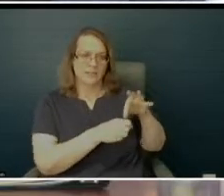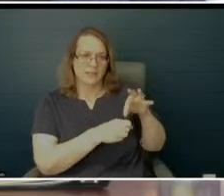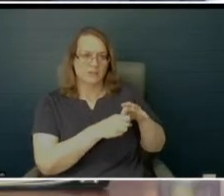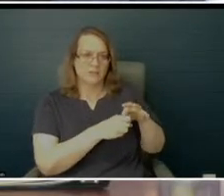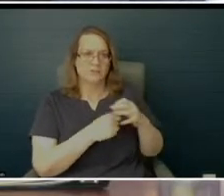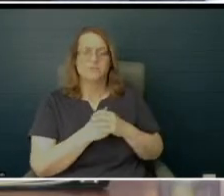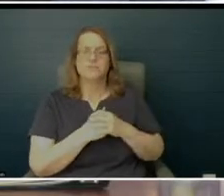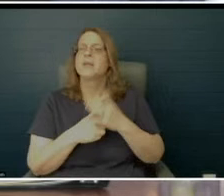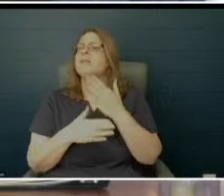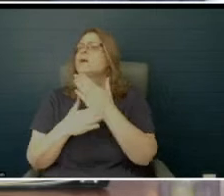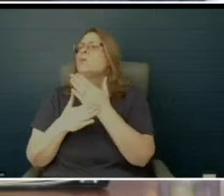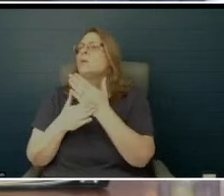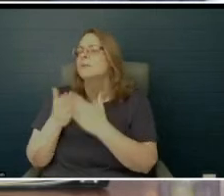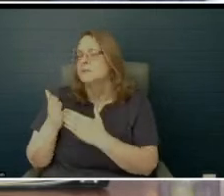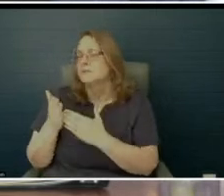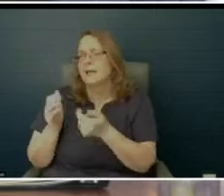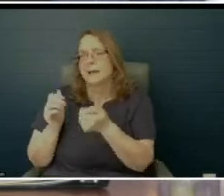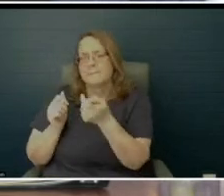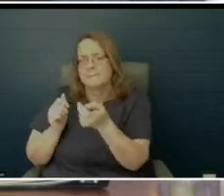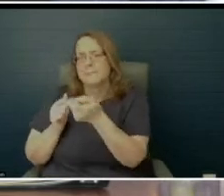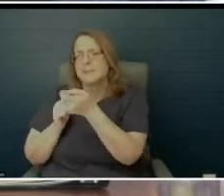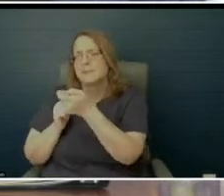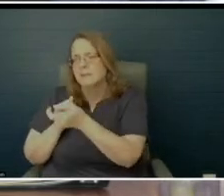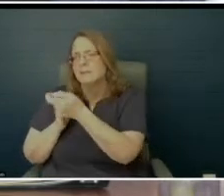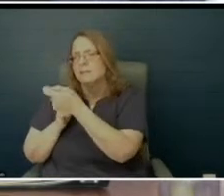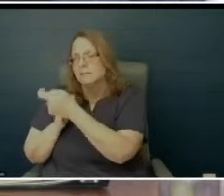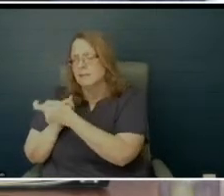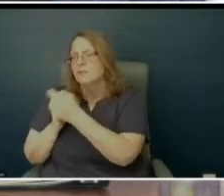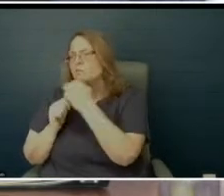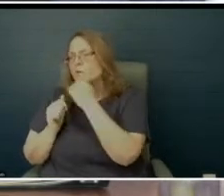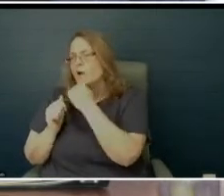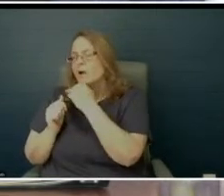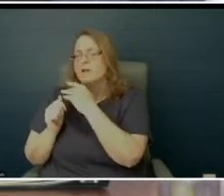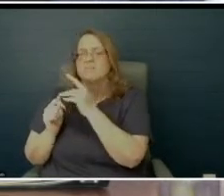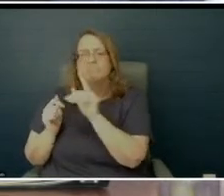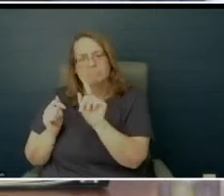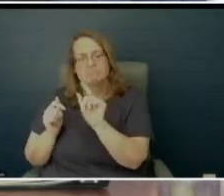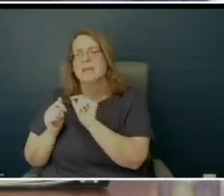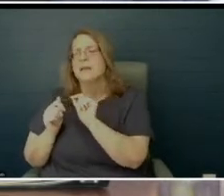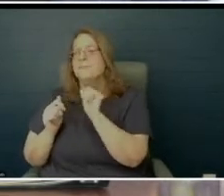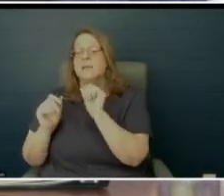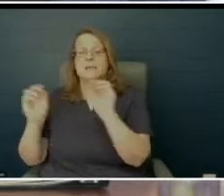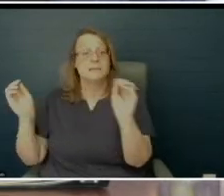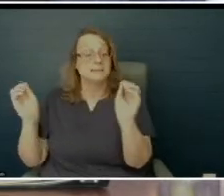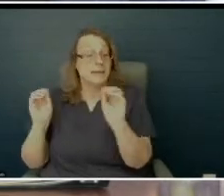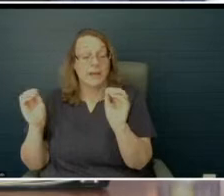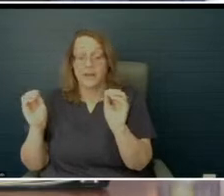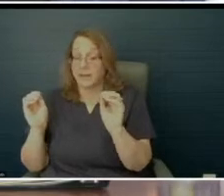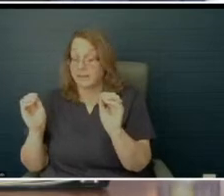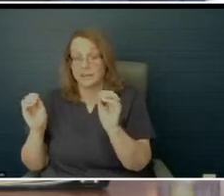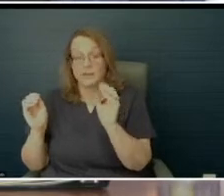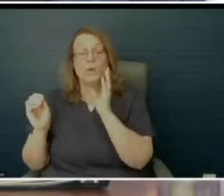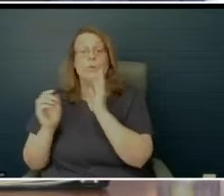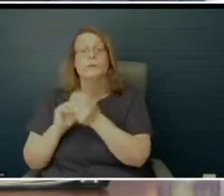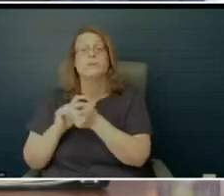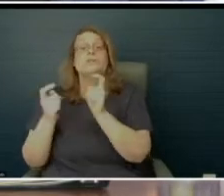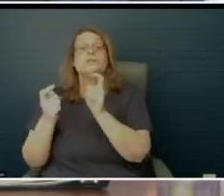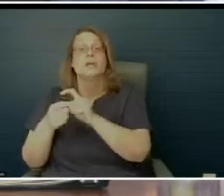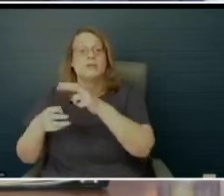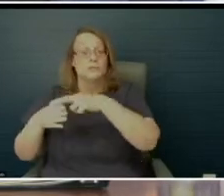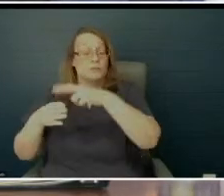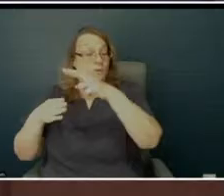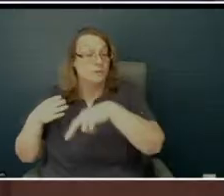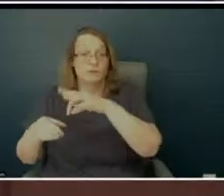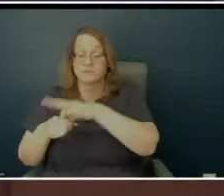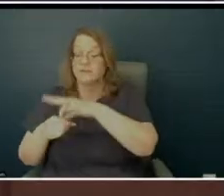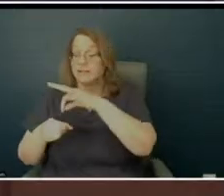fraud. None of them came close to calling into question the outcome of the election in any individual state.